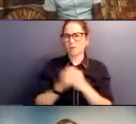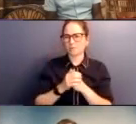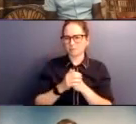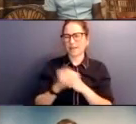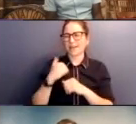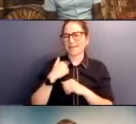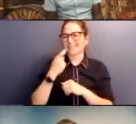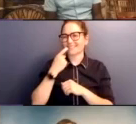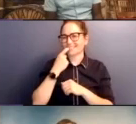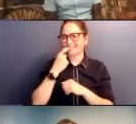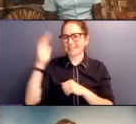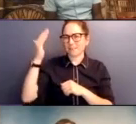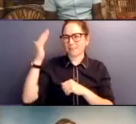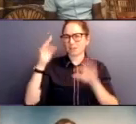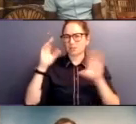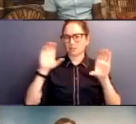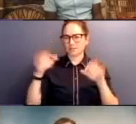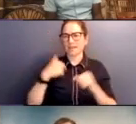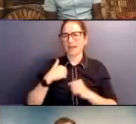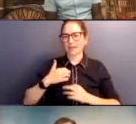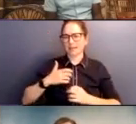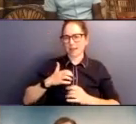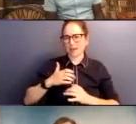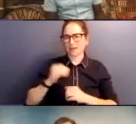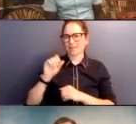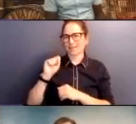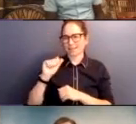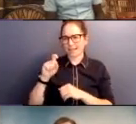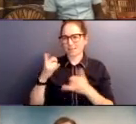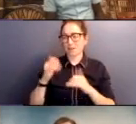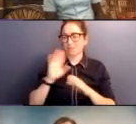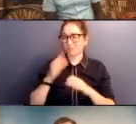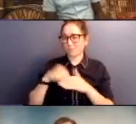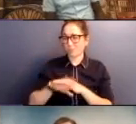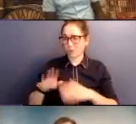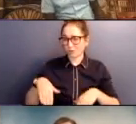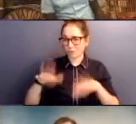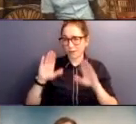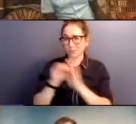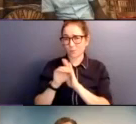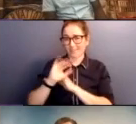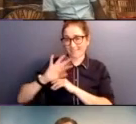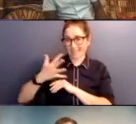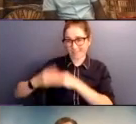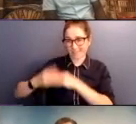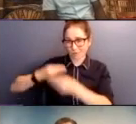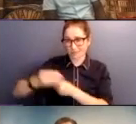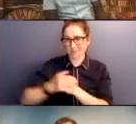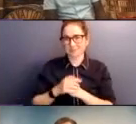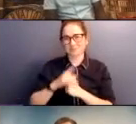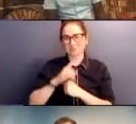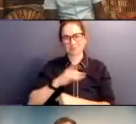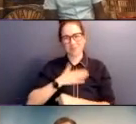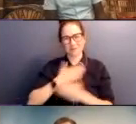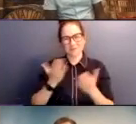mirrors. I'm a clarinet saxophone player, born and raised in New Orleans, 5th generation. And I'm very happy to be here